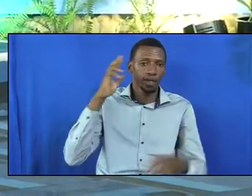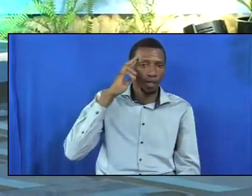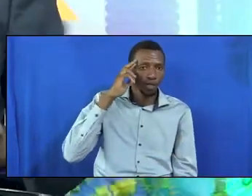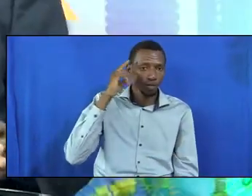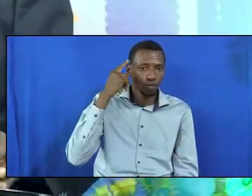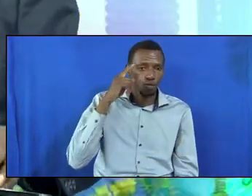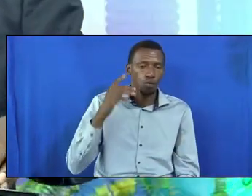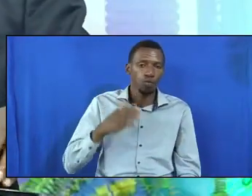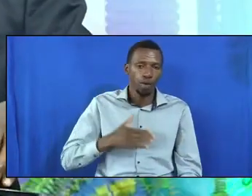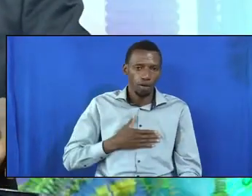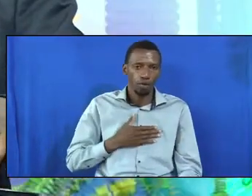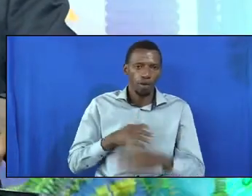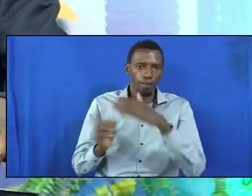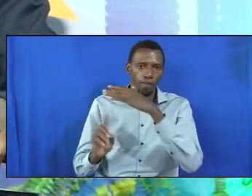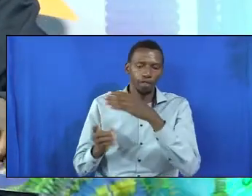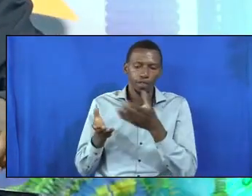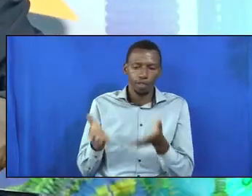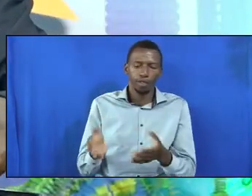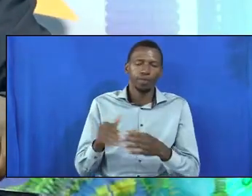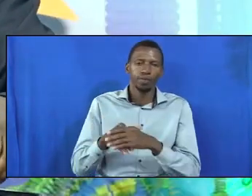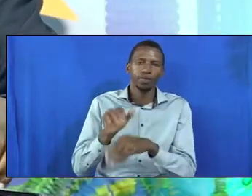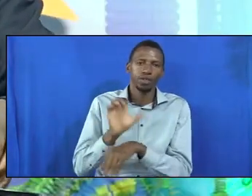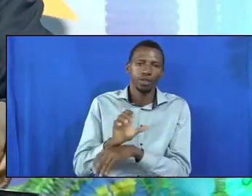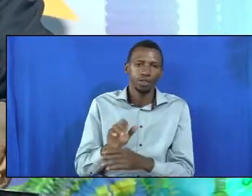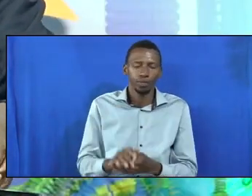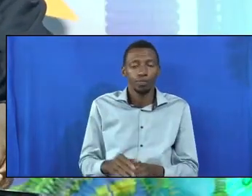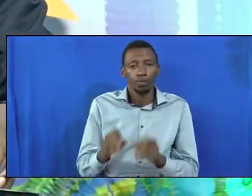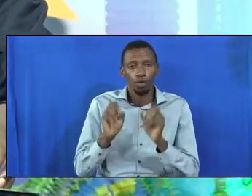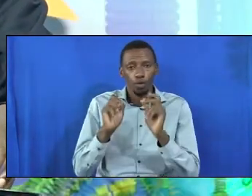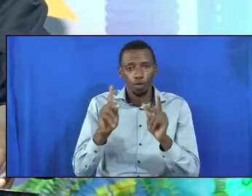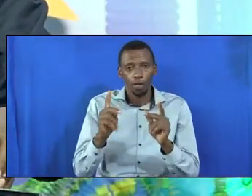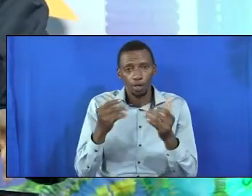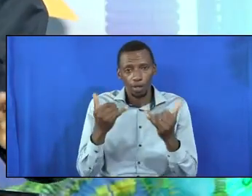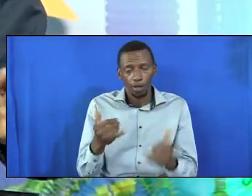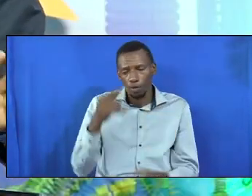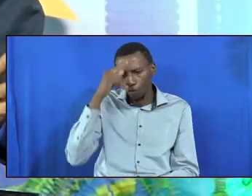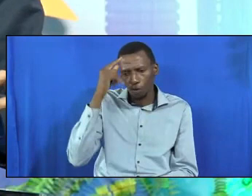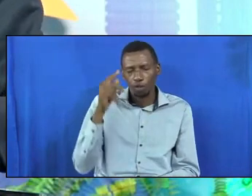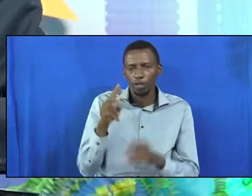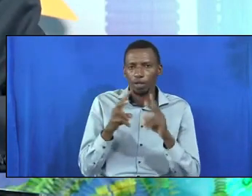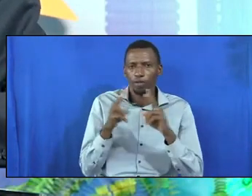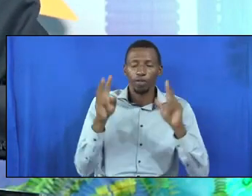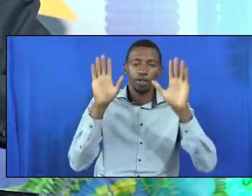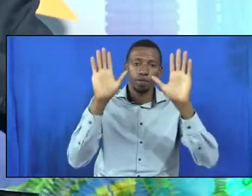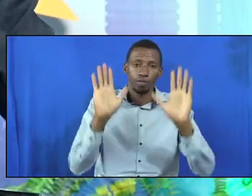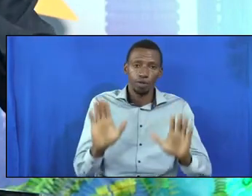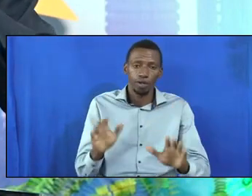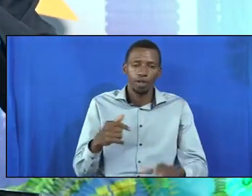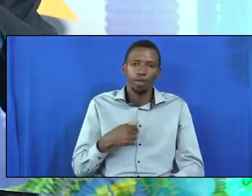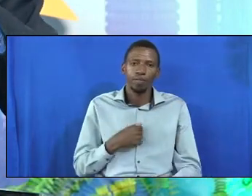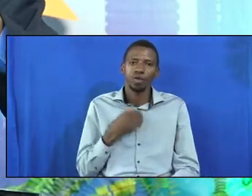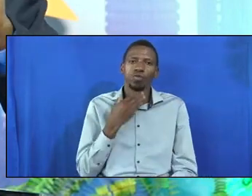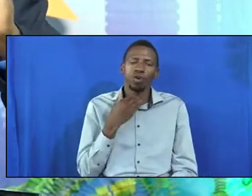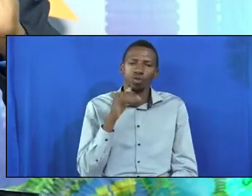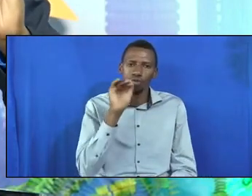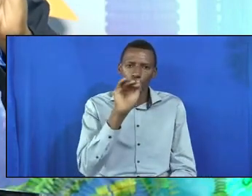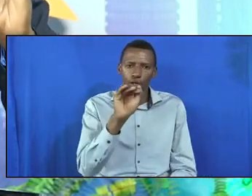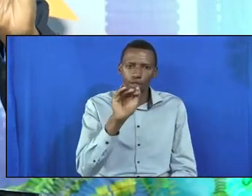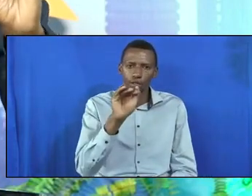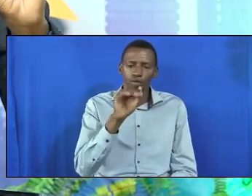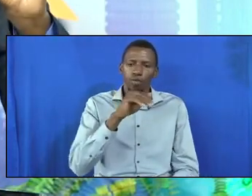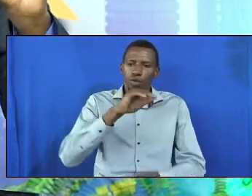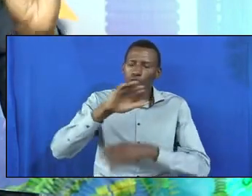church. Okay, now, since it's so important, I will ask that all we invited